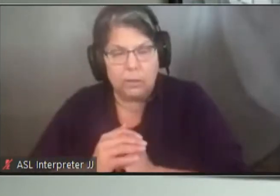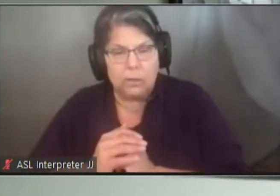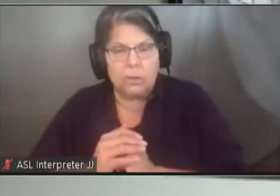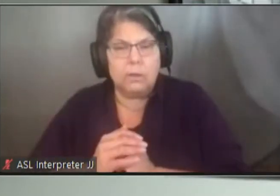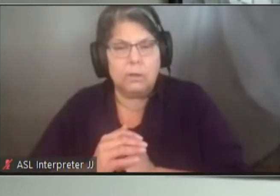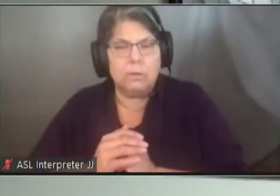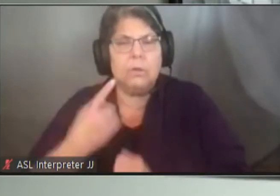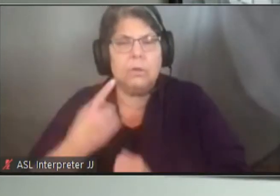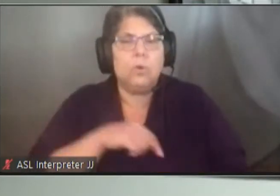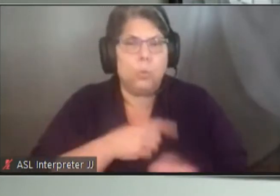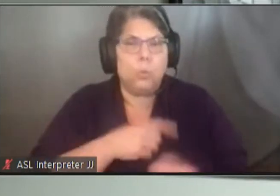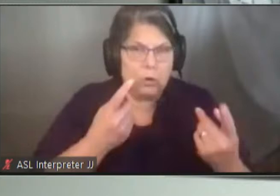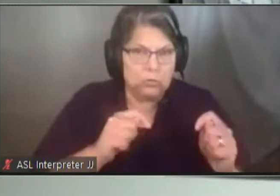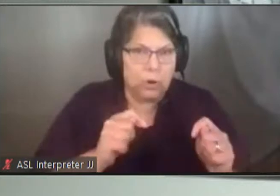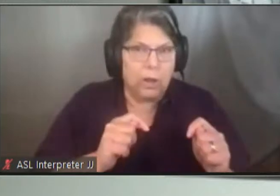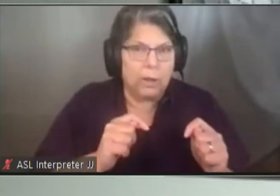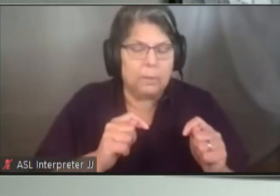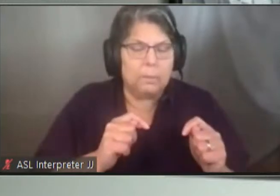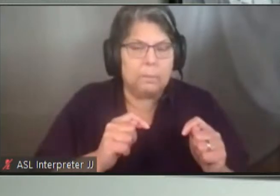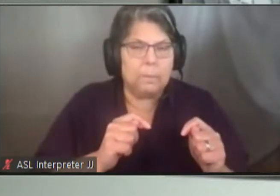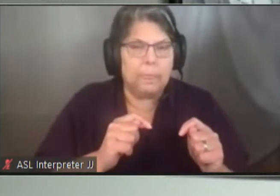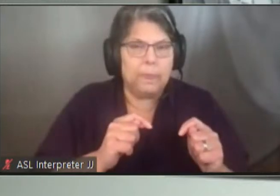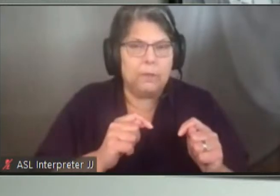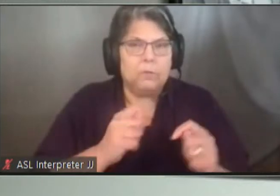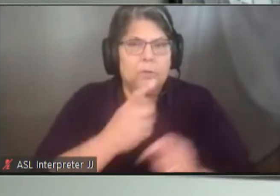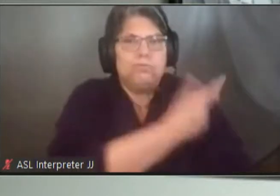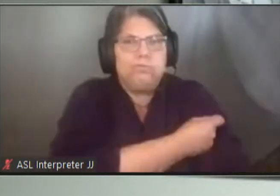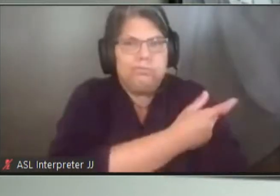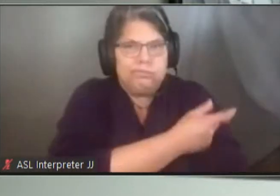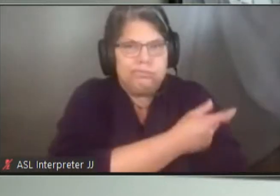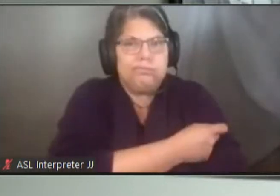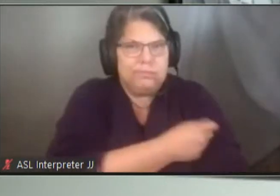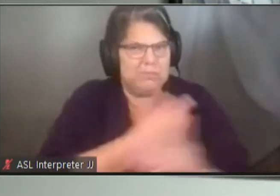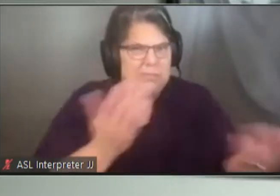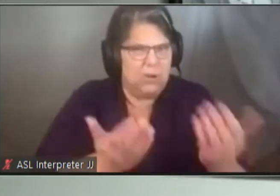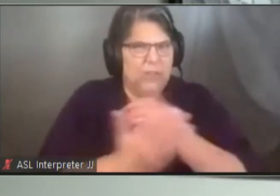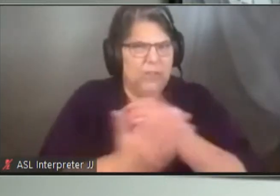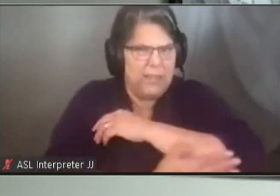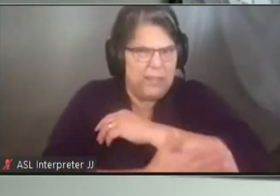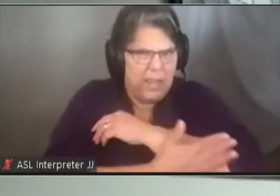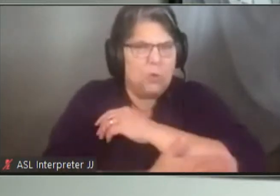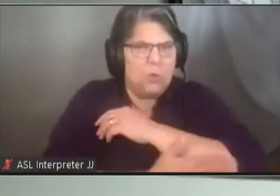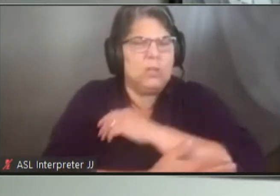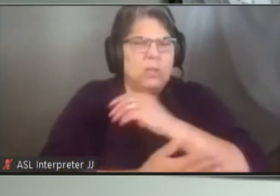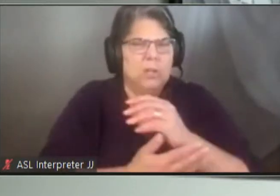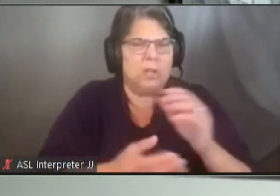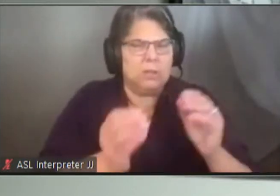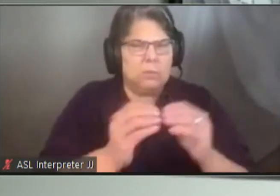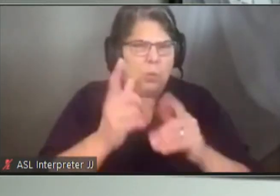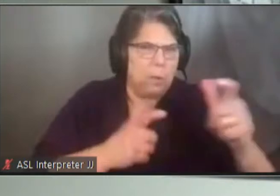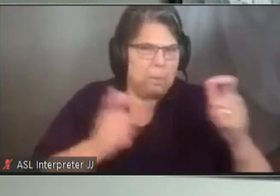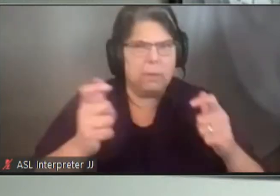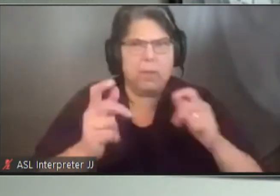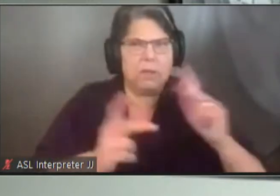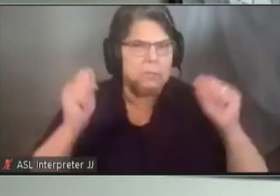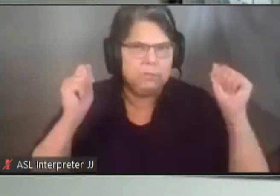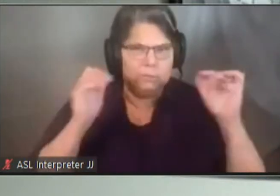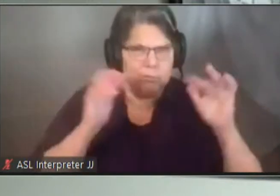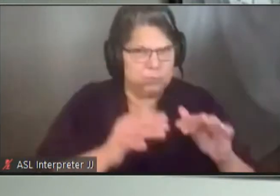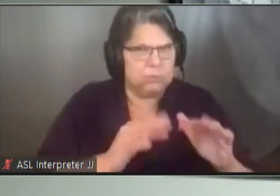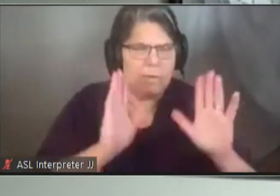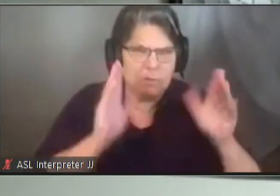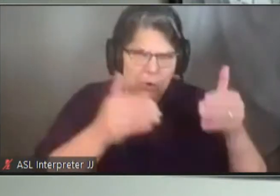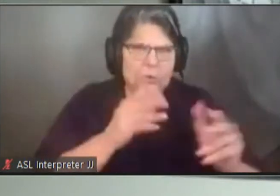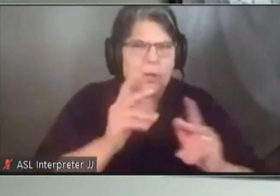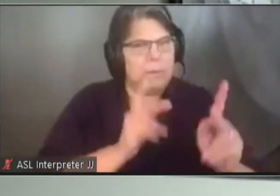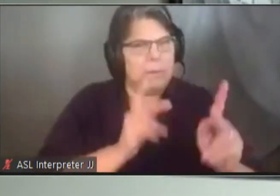we're trying to do as many on the county side and with the larger events focused on employment.